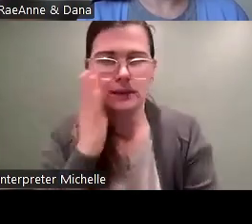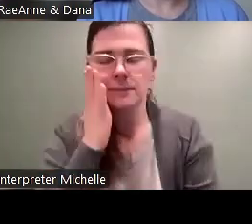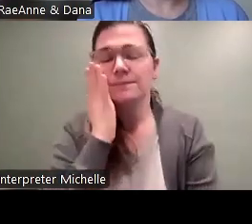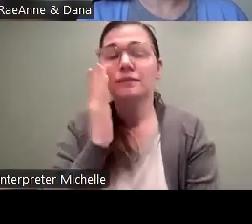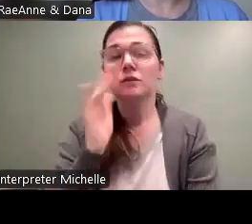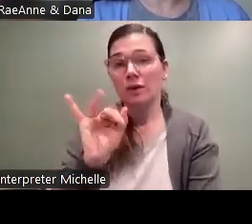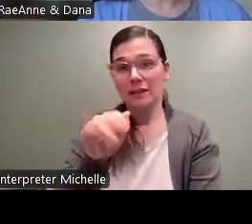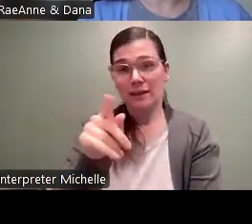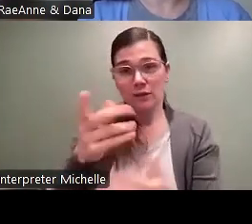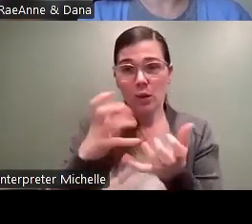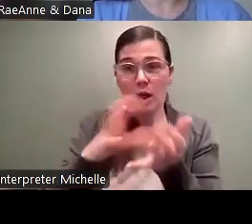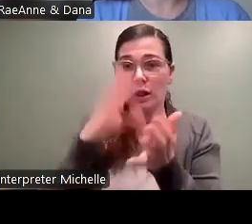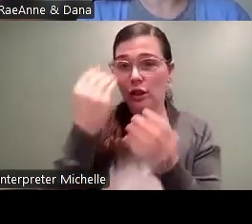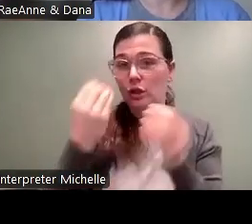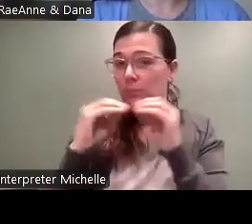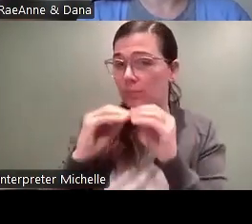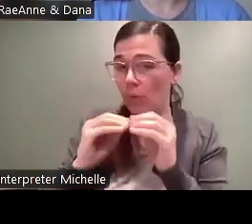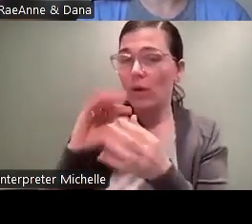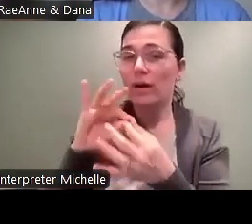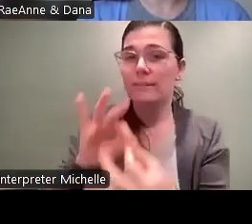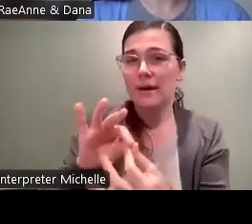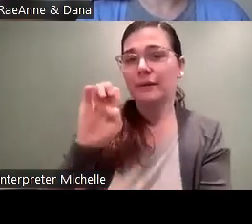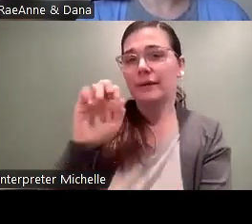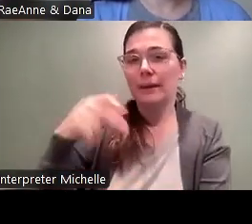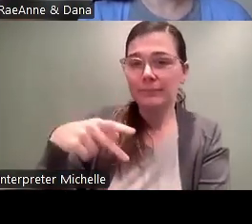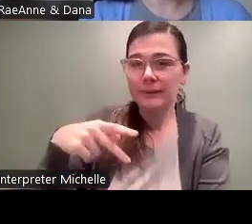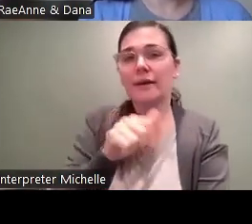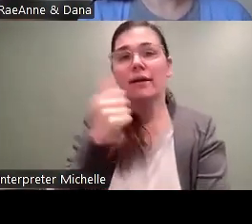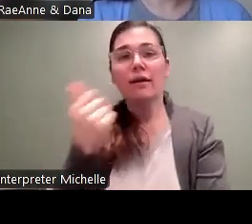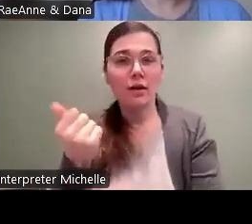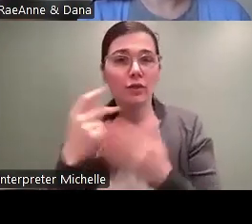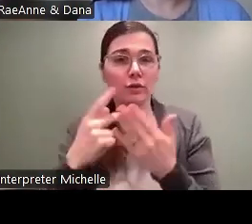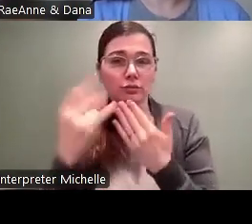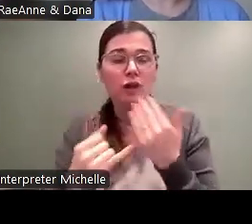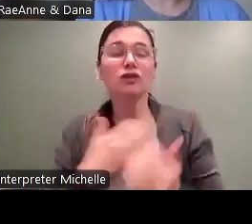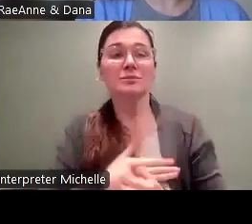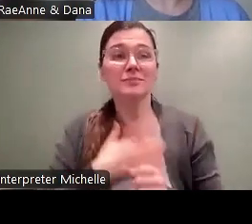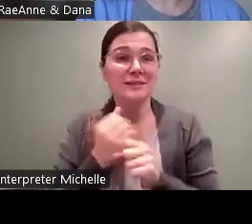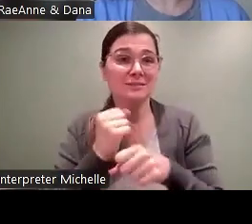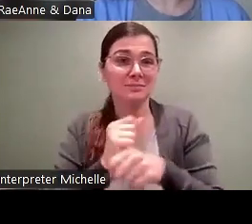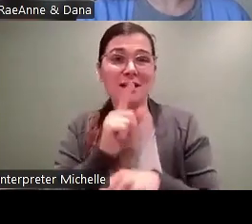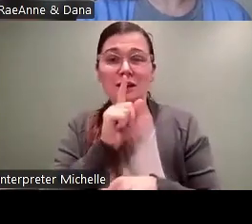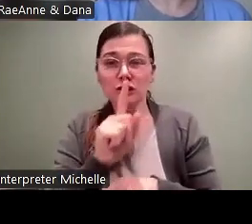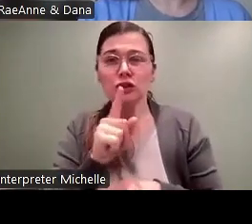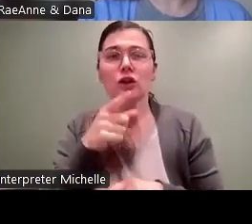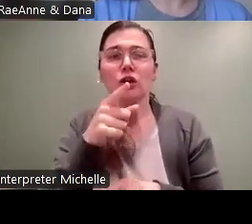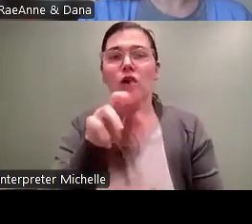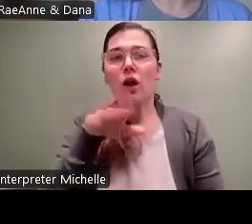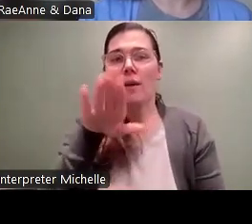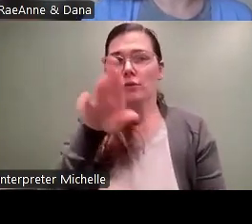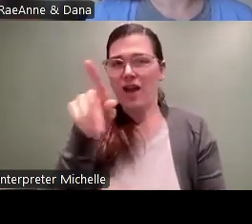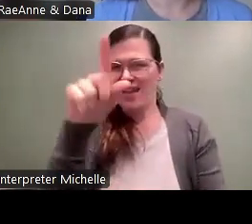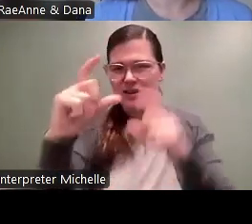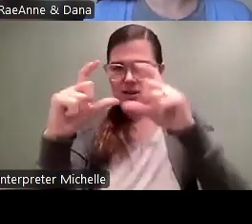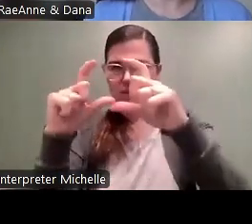about EIP and our team's other projects, please be sure to scan the barcode in the upper right-hand corner of this slide.